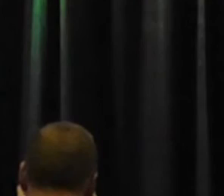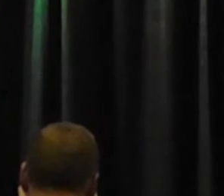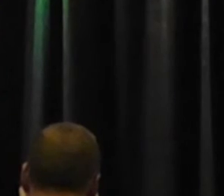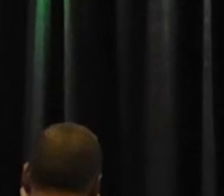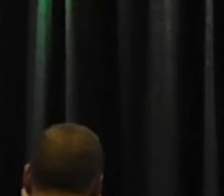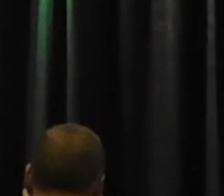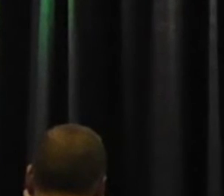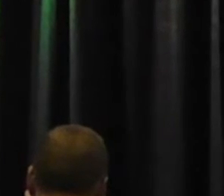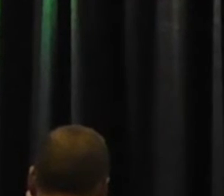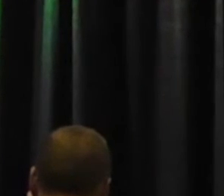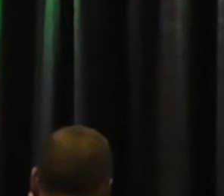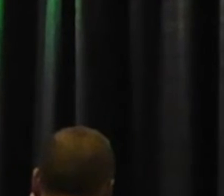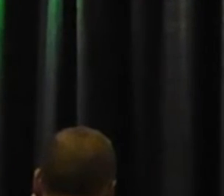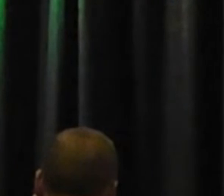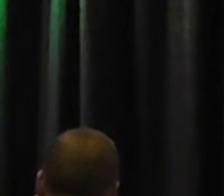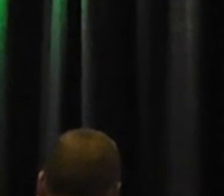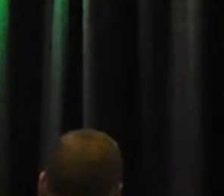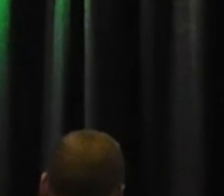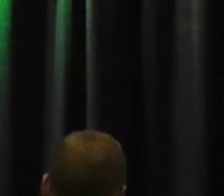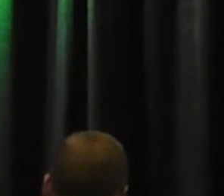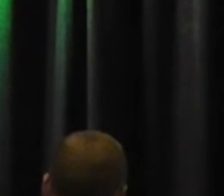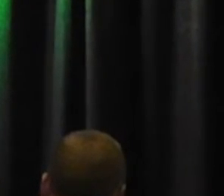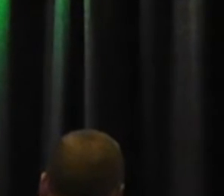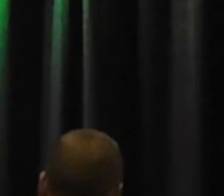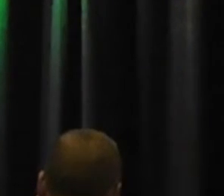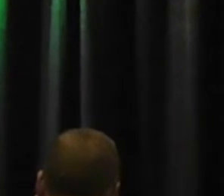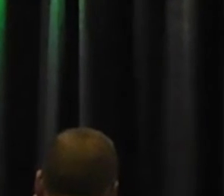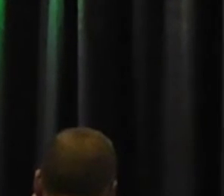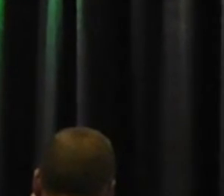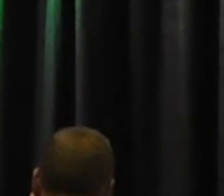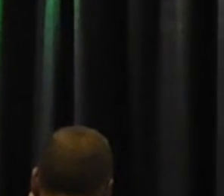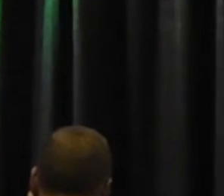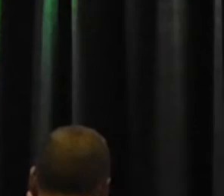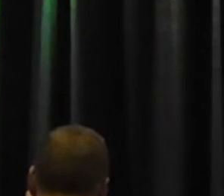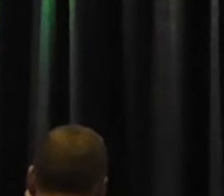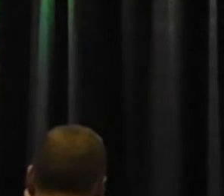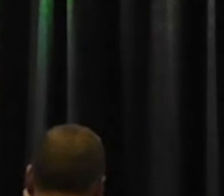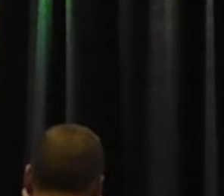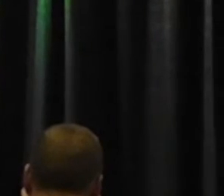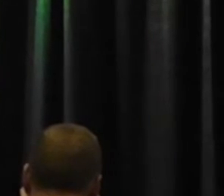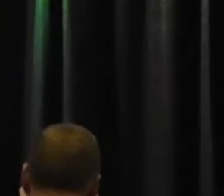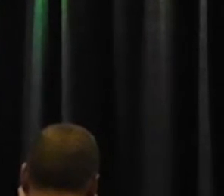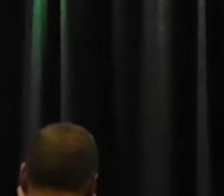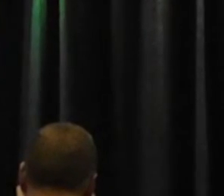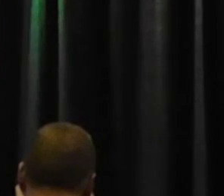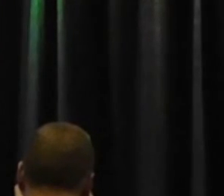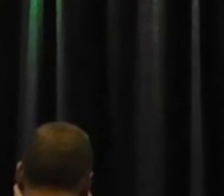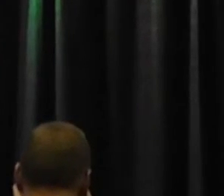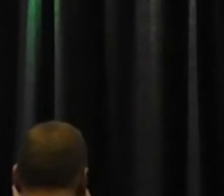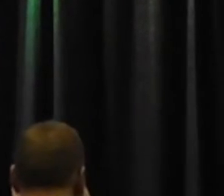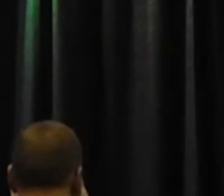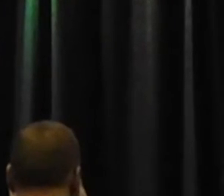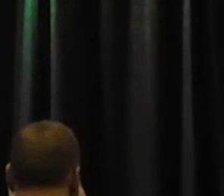my PhD in neuroscience, I decided to follow my dreams to work in research, in spinal cord research. So I